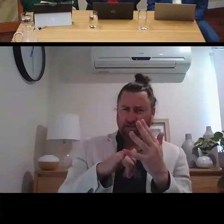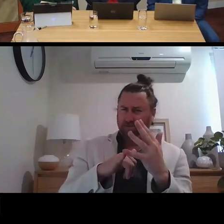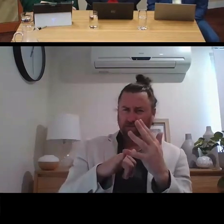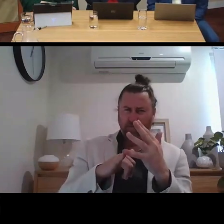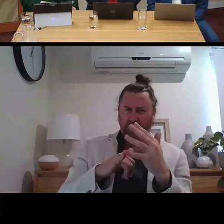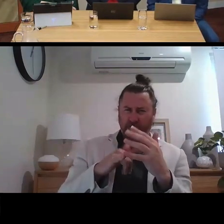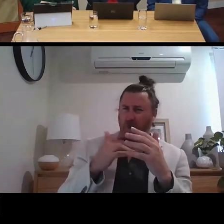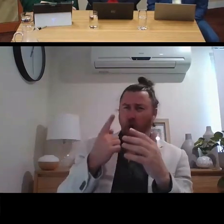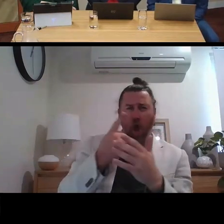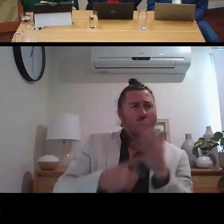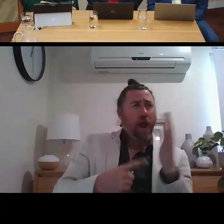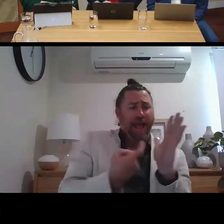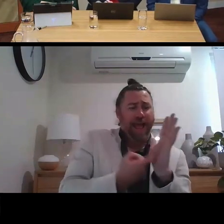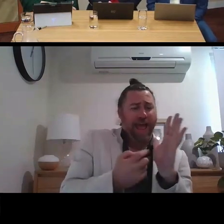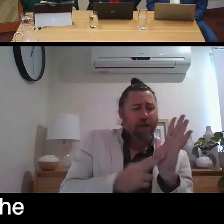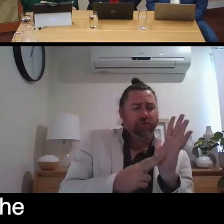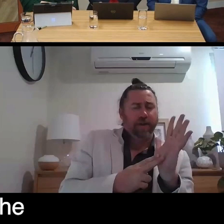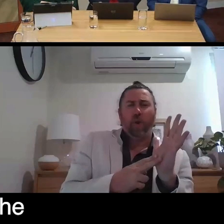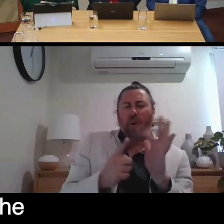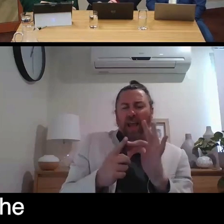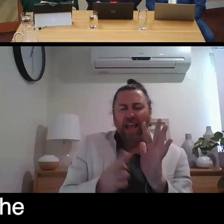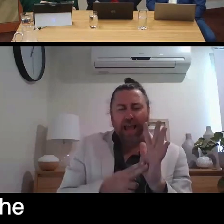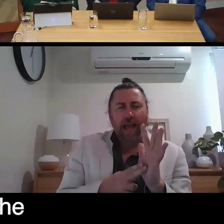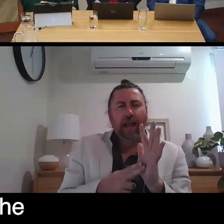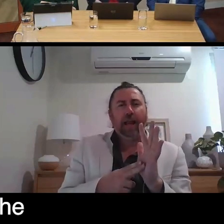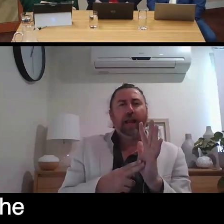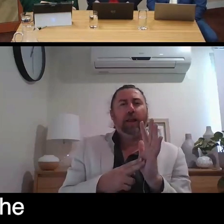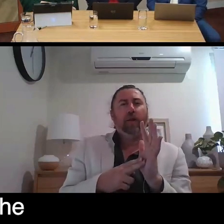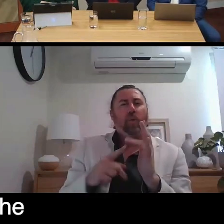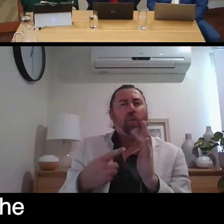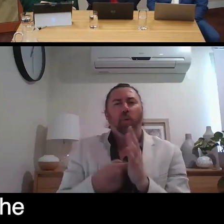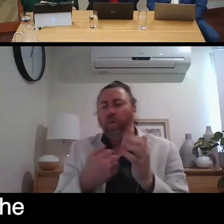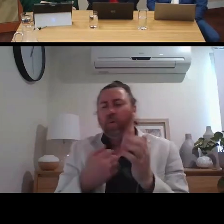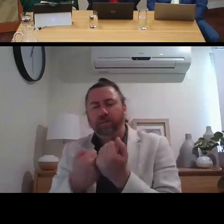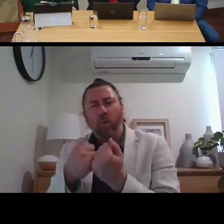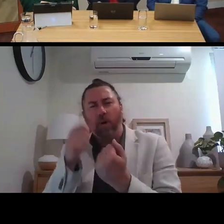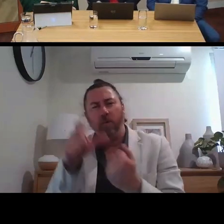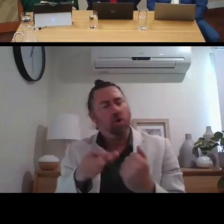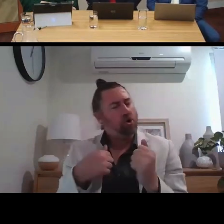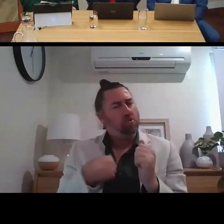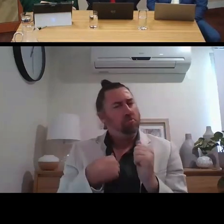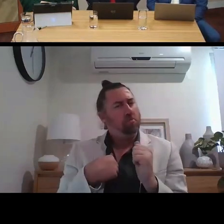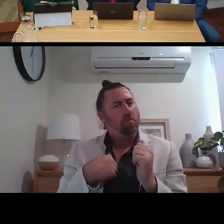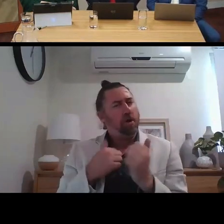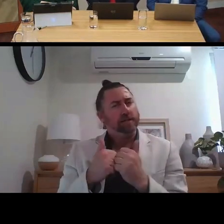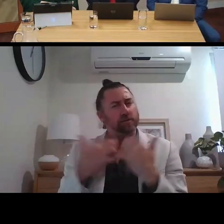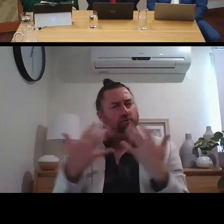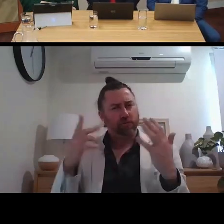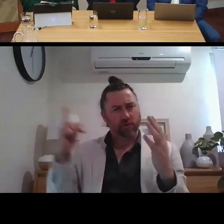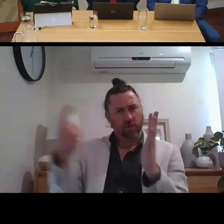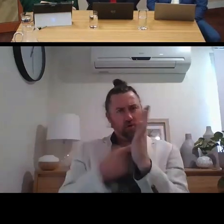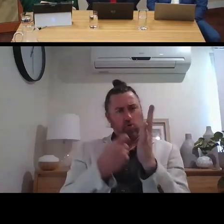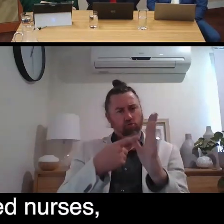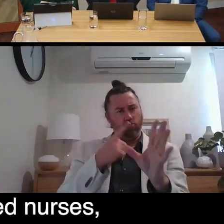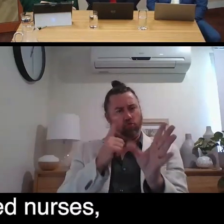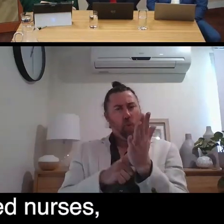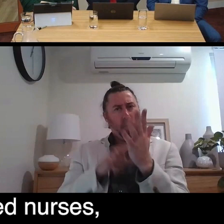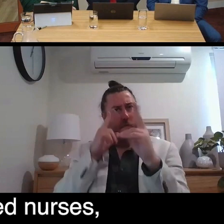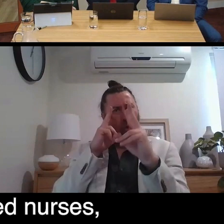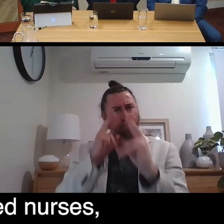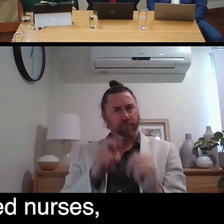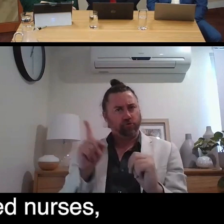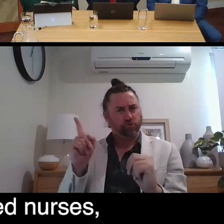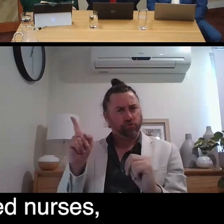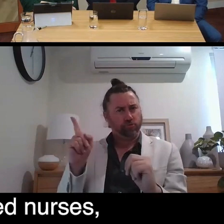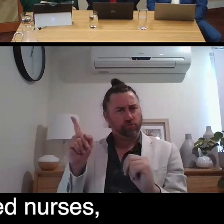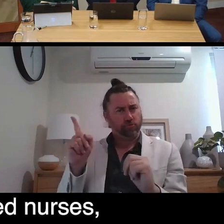that it's rather narrow. I'd argue that it's accurate and consistent with the Royal Commission recommendation.